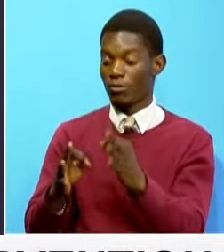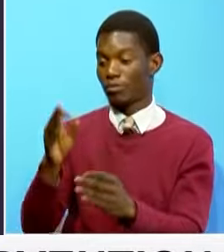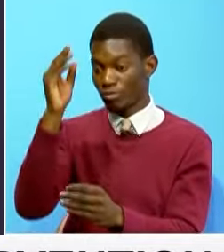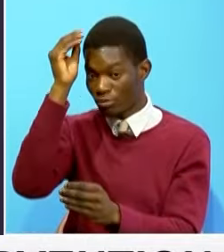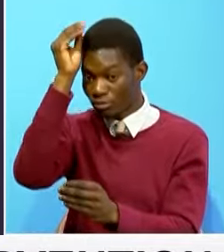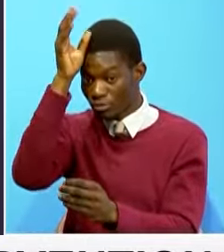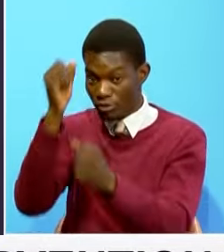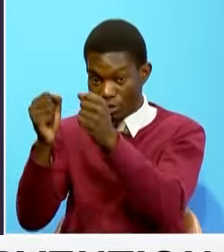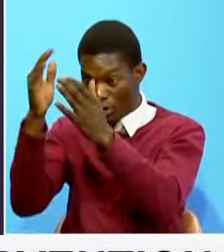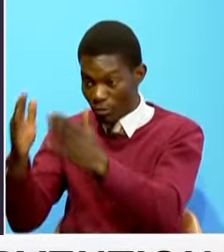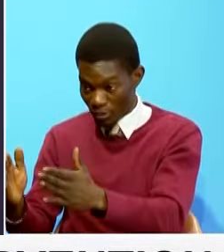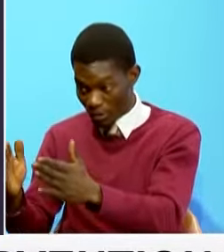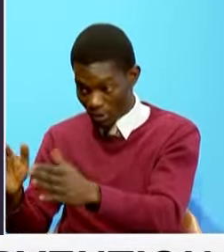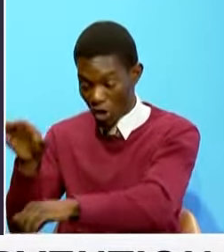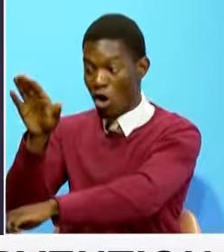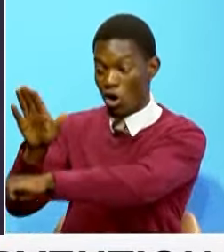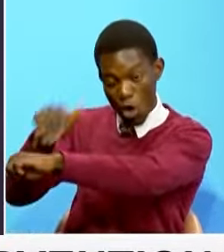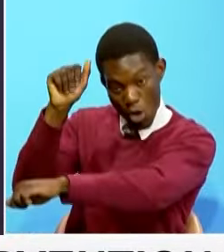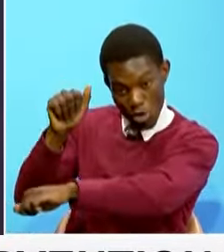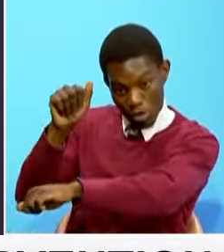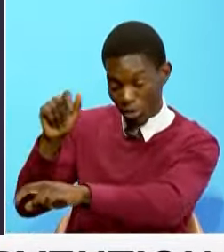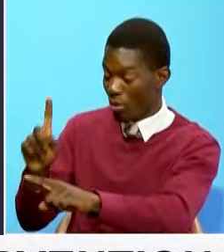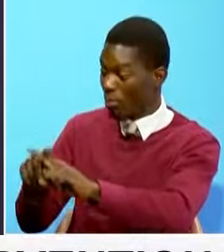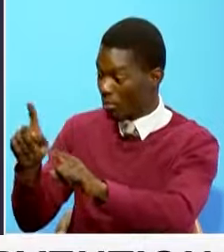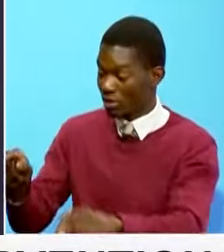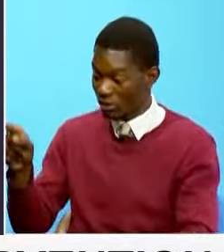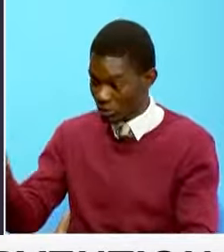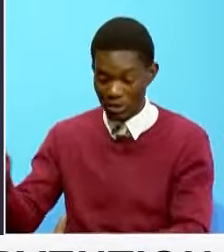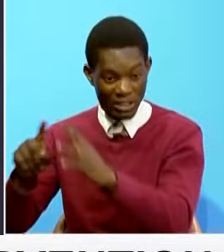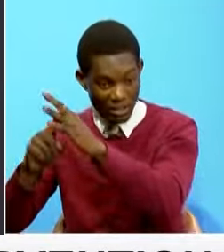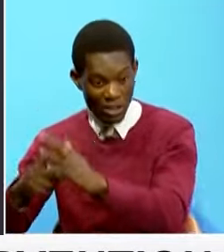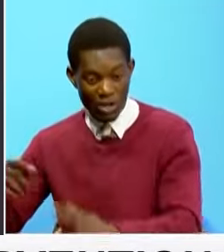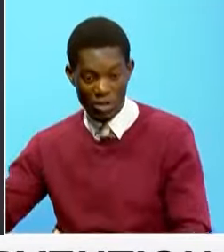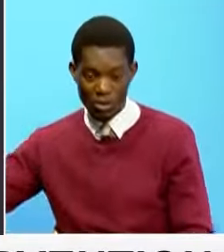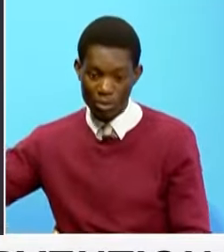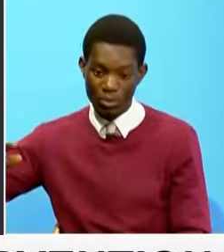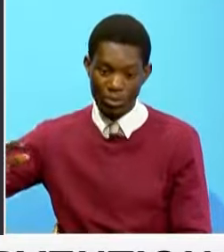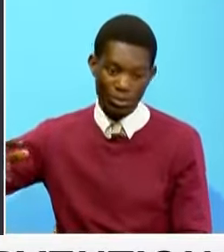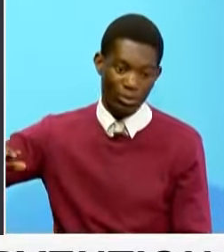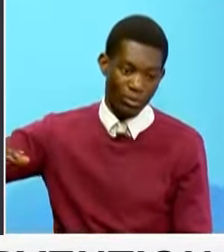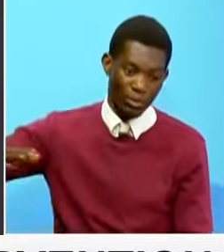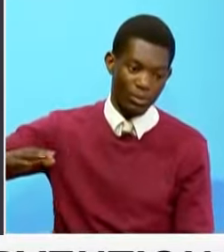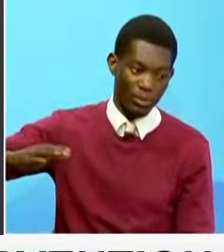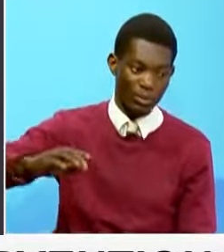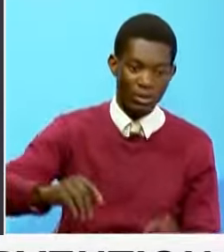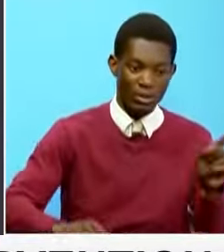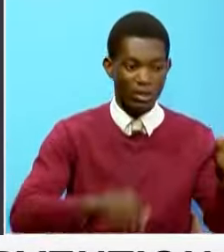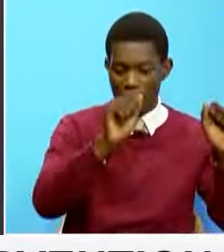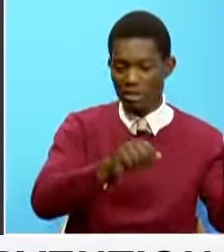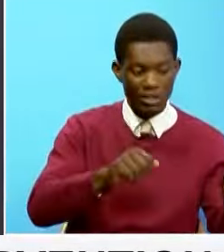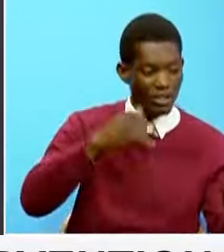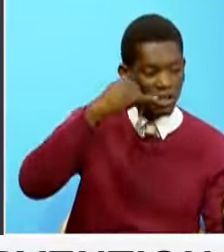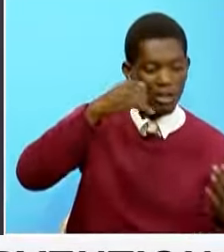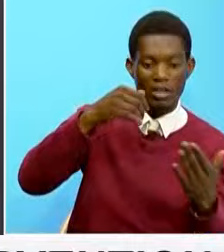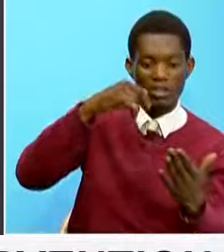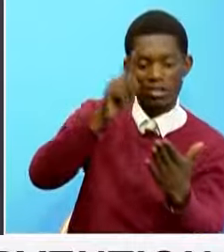to arrive, and then because he can still search for another taxi, he cancels. The Lusaka District Commissioner told the drivers that